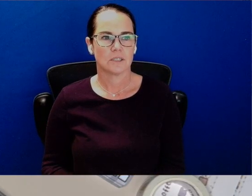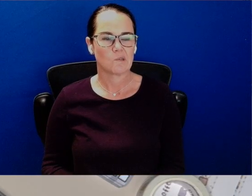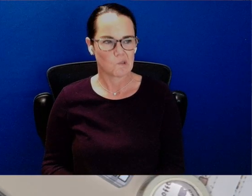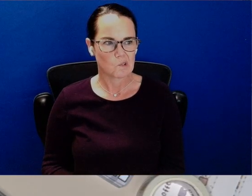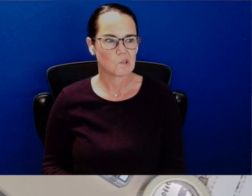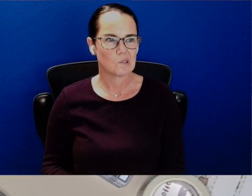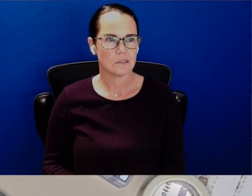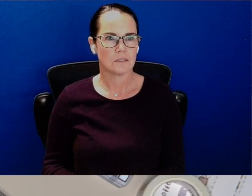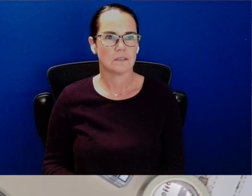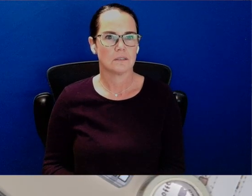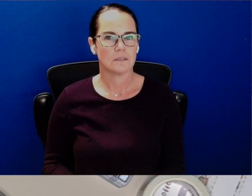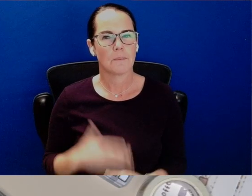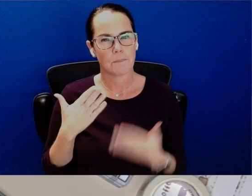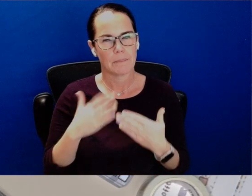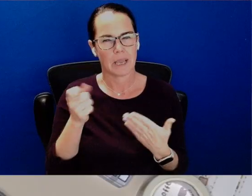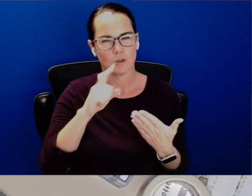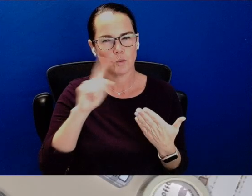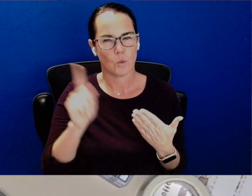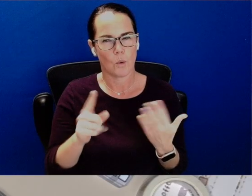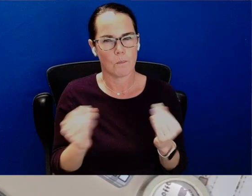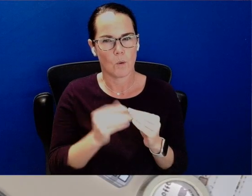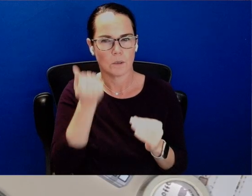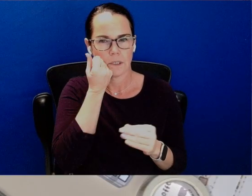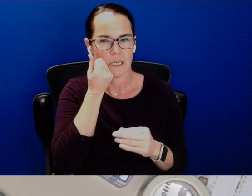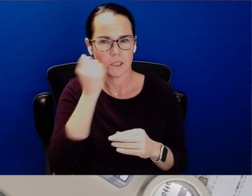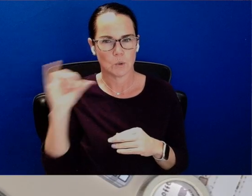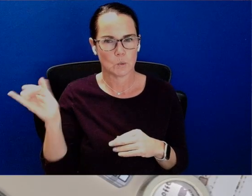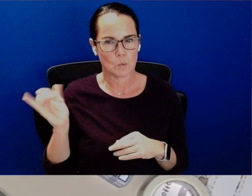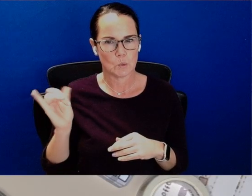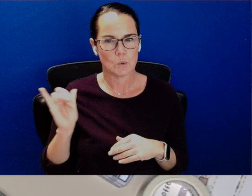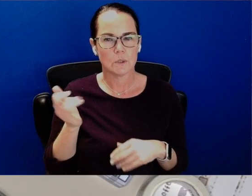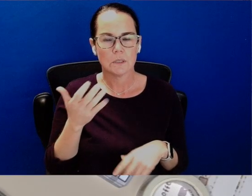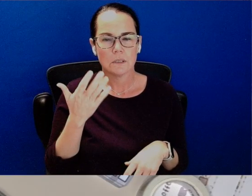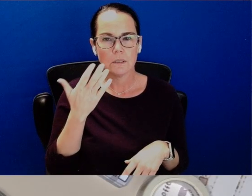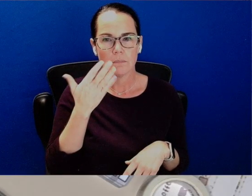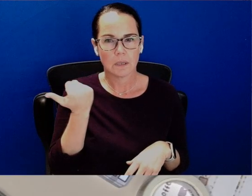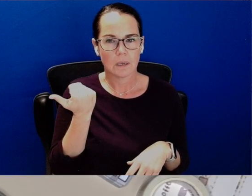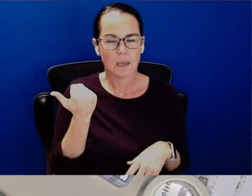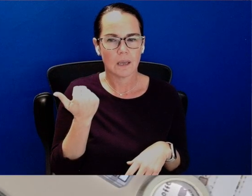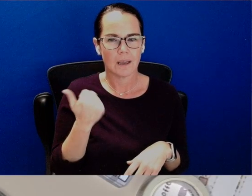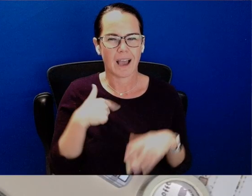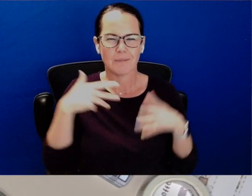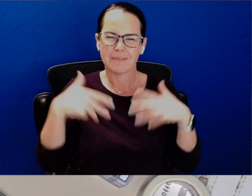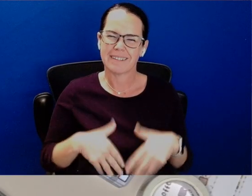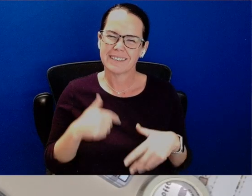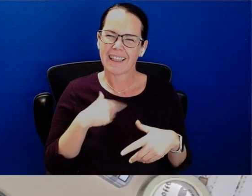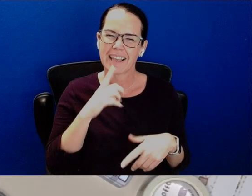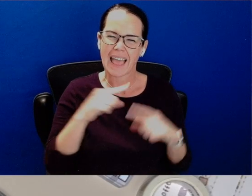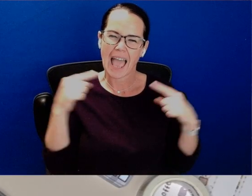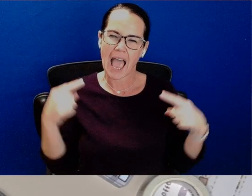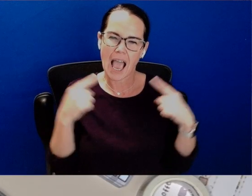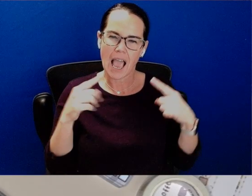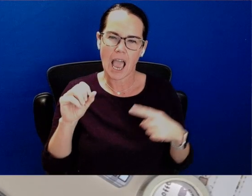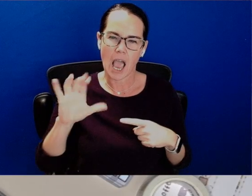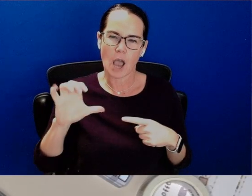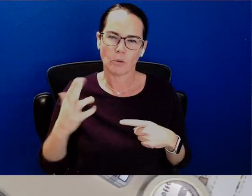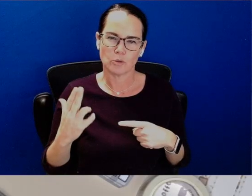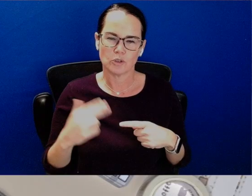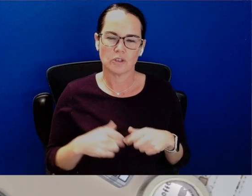And I might should order more of those just because I'm down to kind of like the ouch ones.